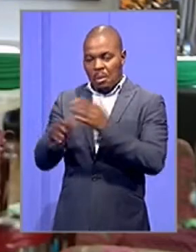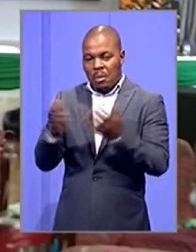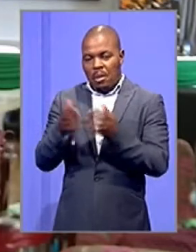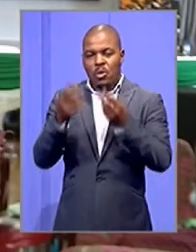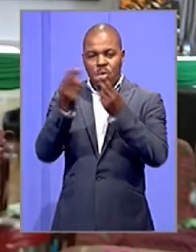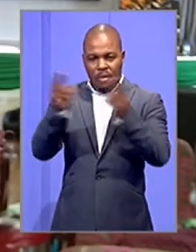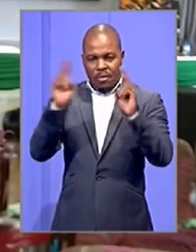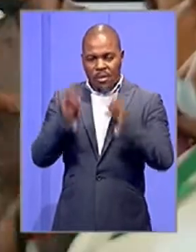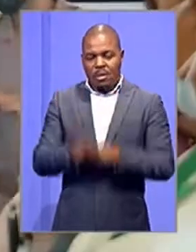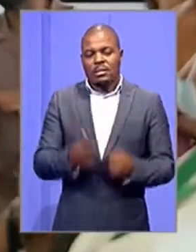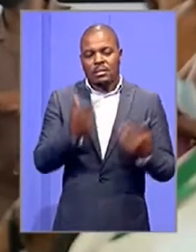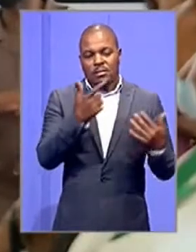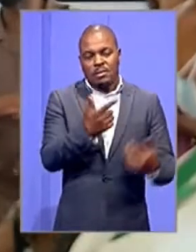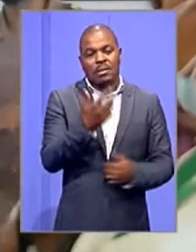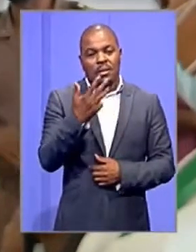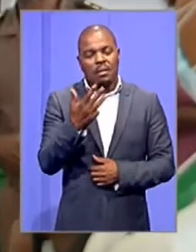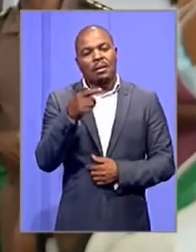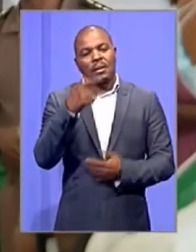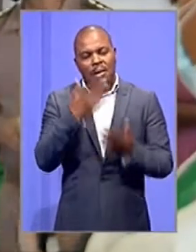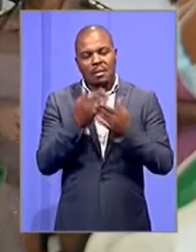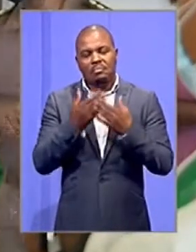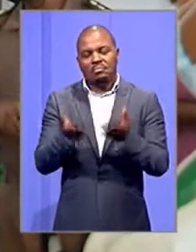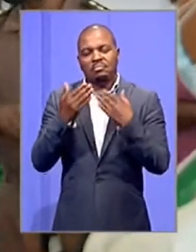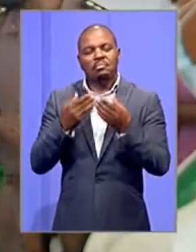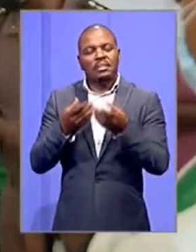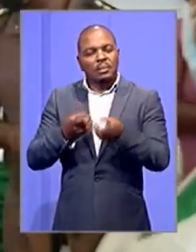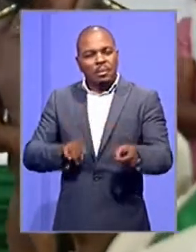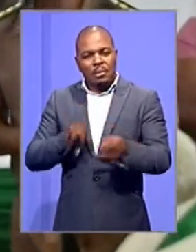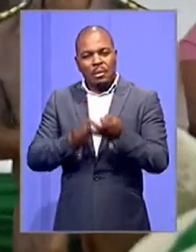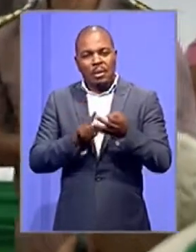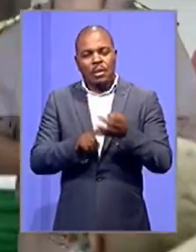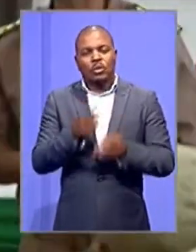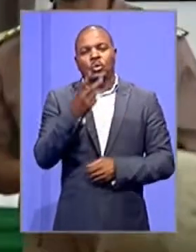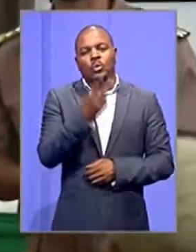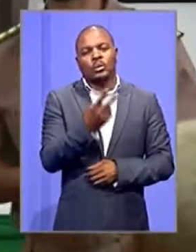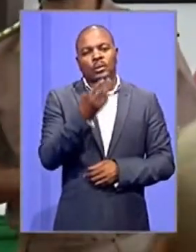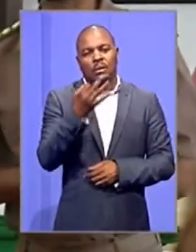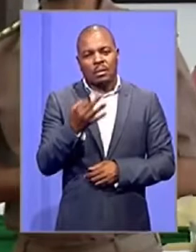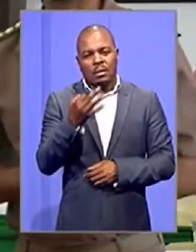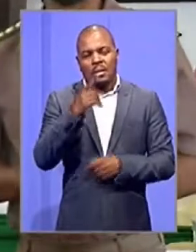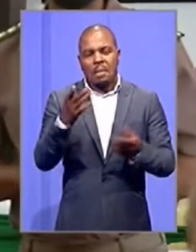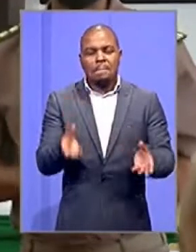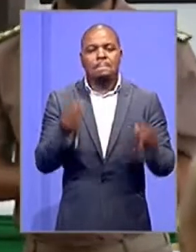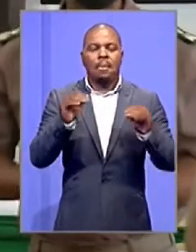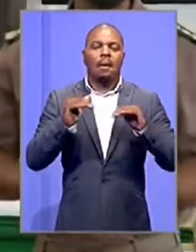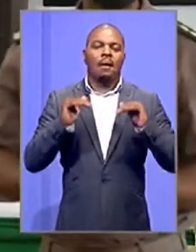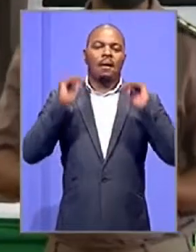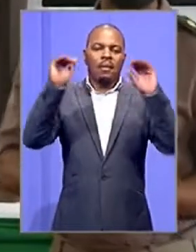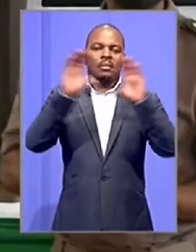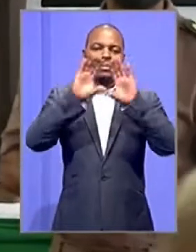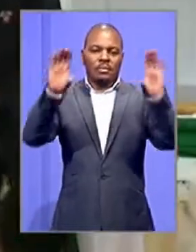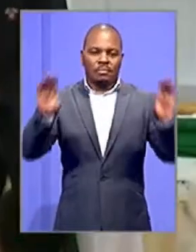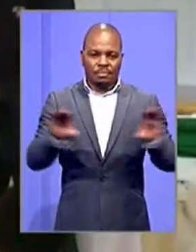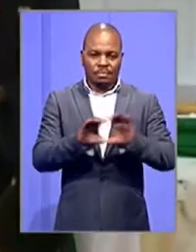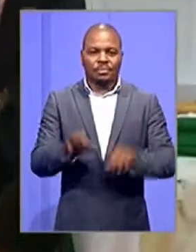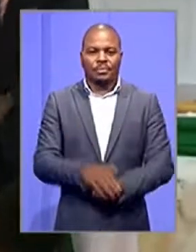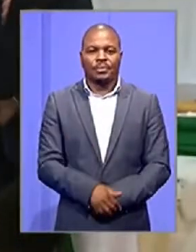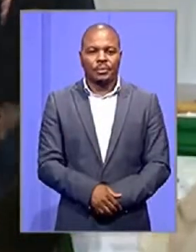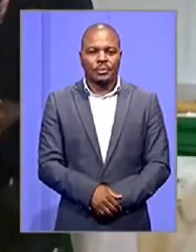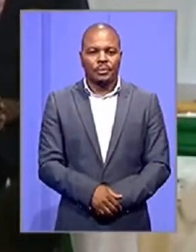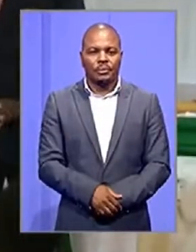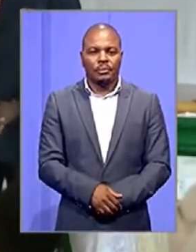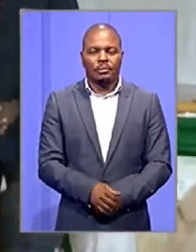masome nne supa ba ka ithutela didiploma mola ba masome pedi tharo ba tsweletse ka di-higher certificate. Tone